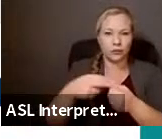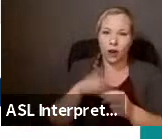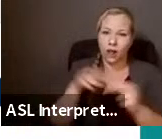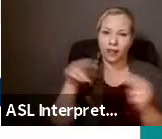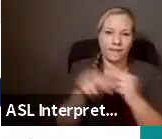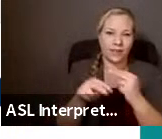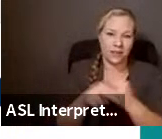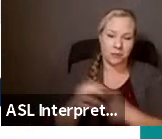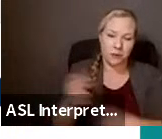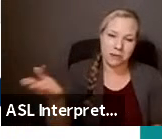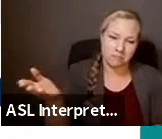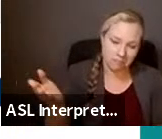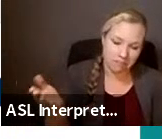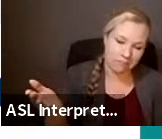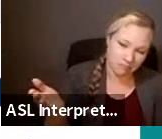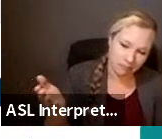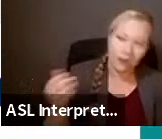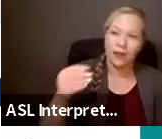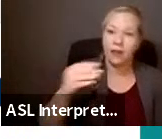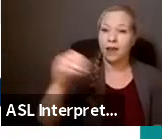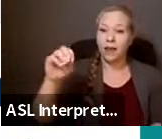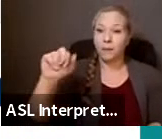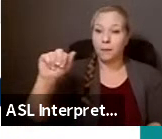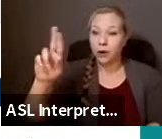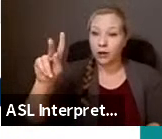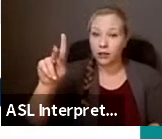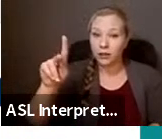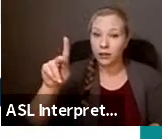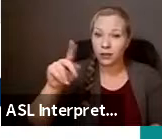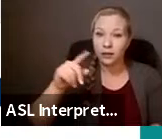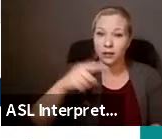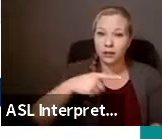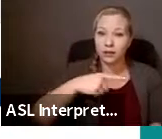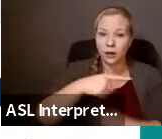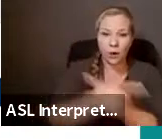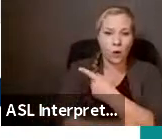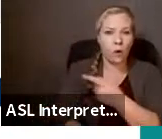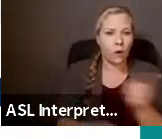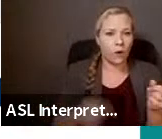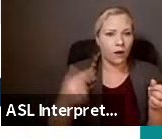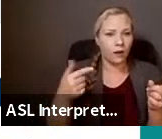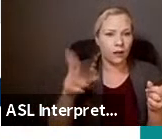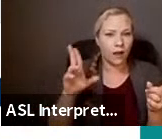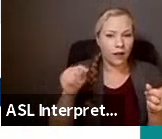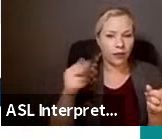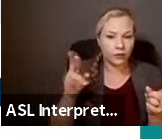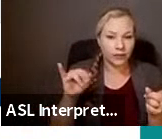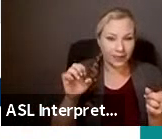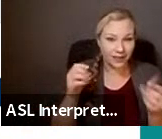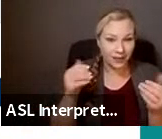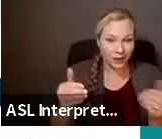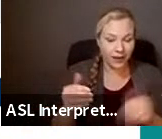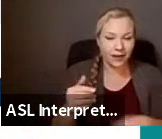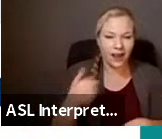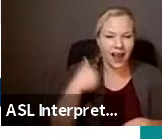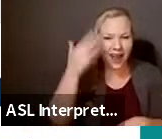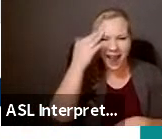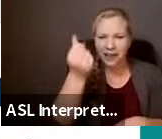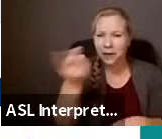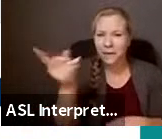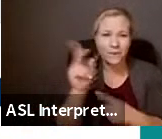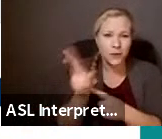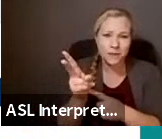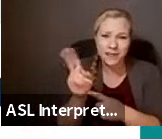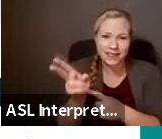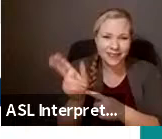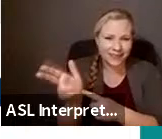And then I see Mark and then Guthrie, you have your hand up, so go ahead. We've only got about just a few more minutes, 3 or